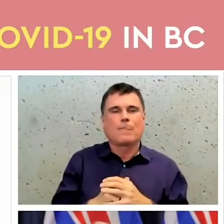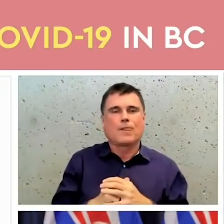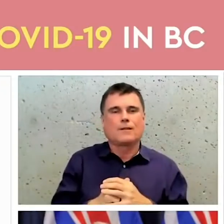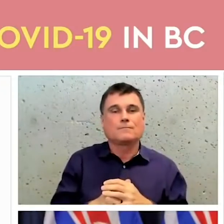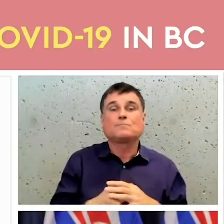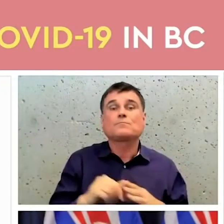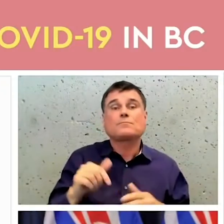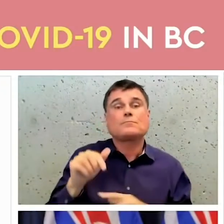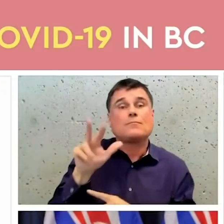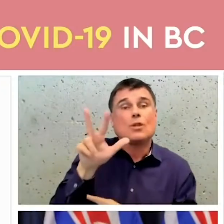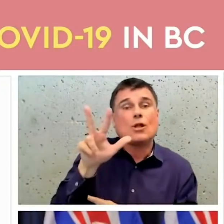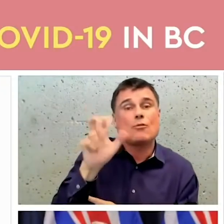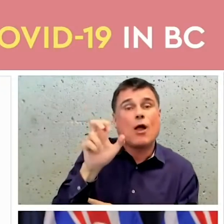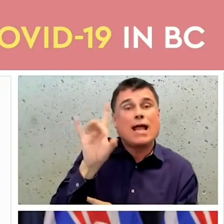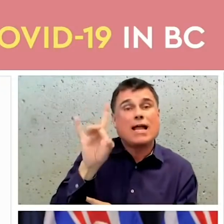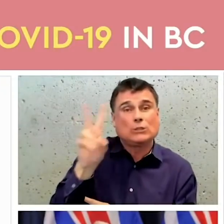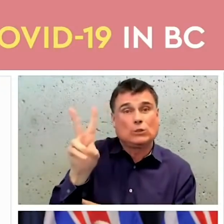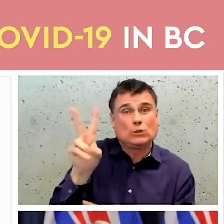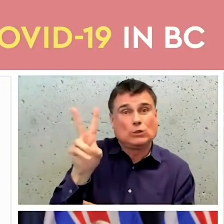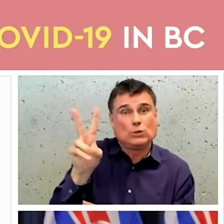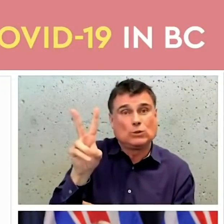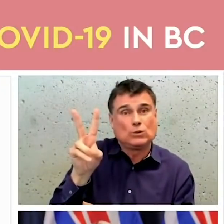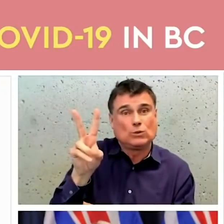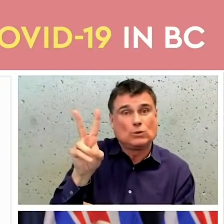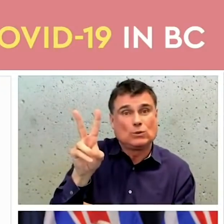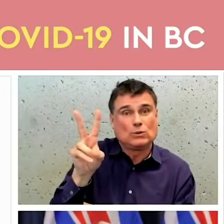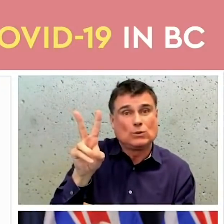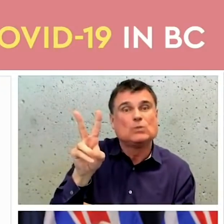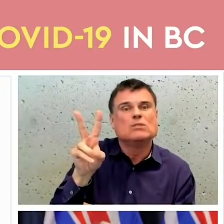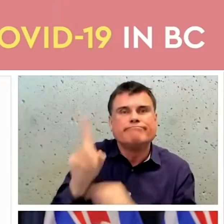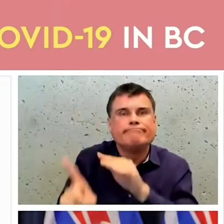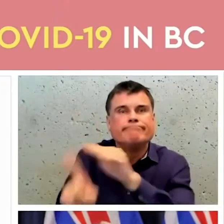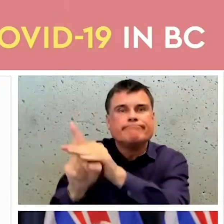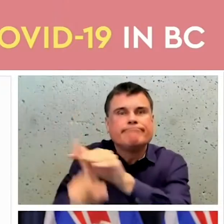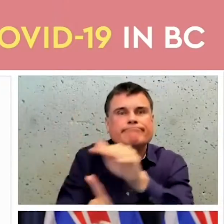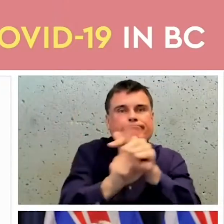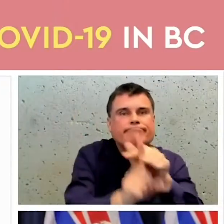in 12% of schools. So in 88% of our schools